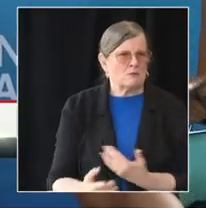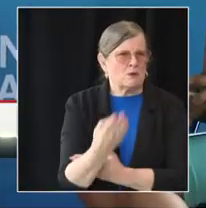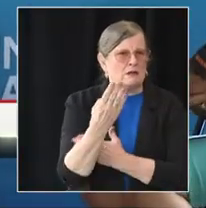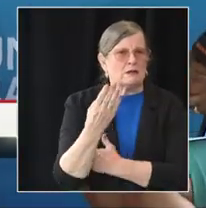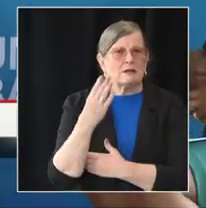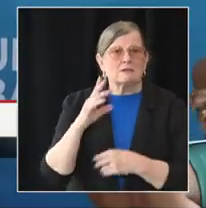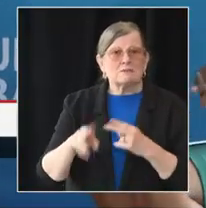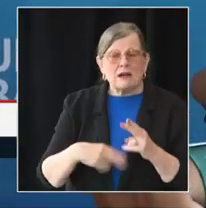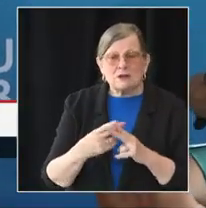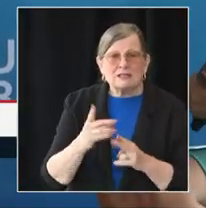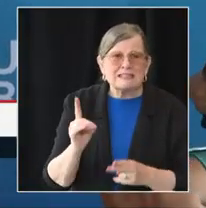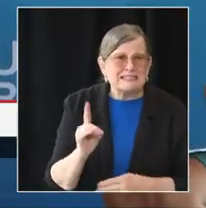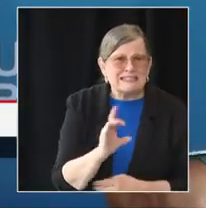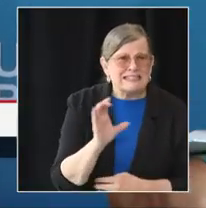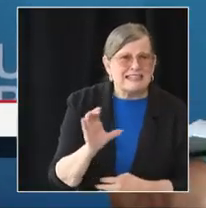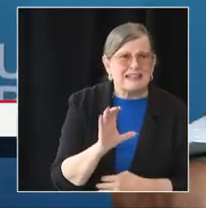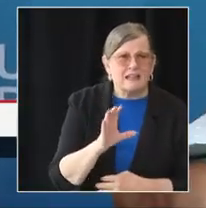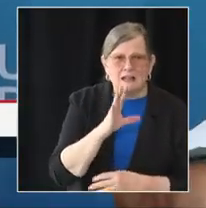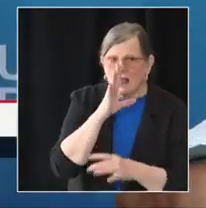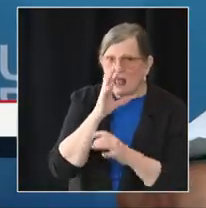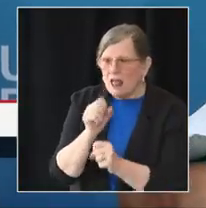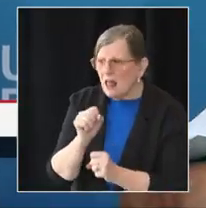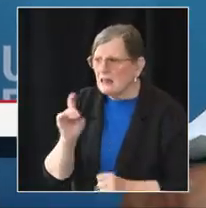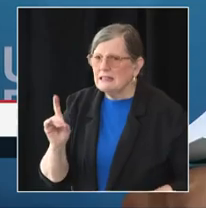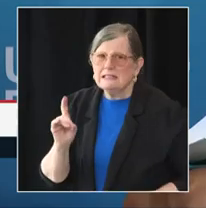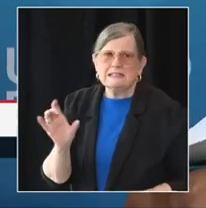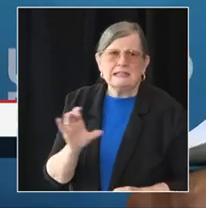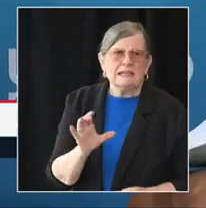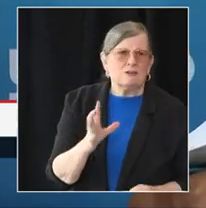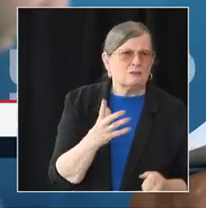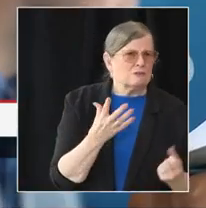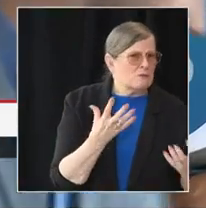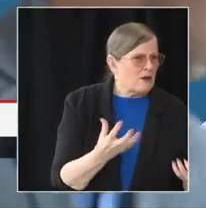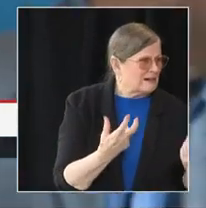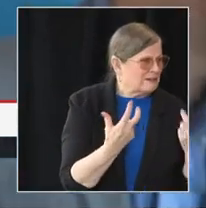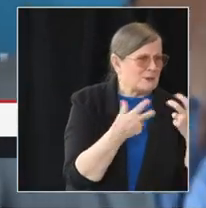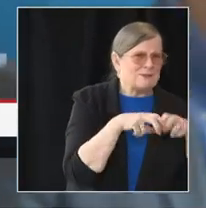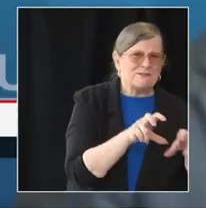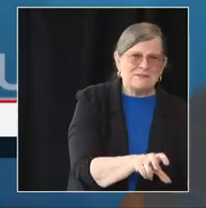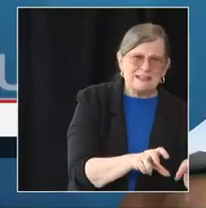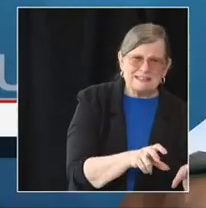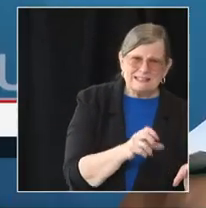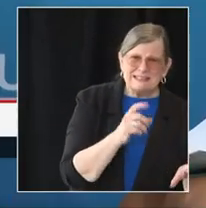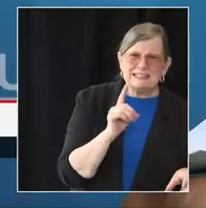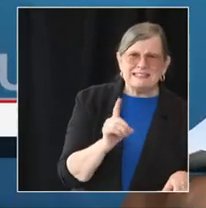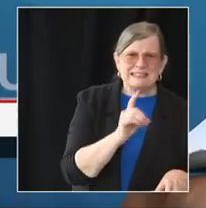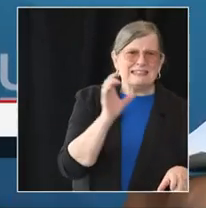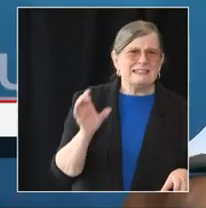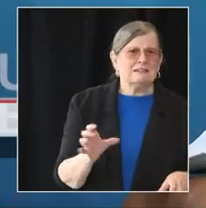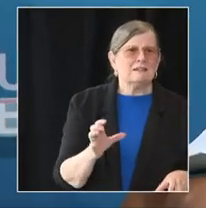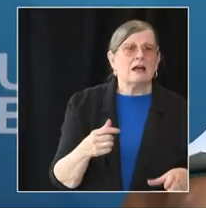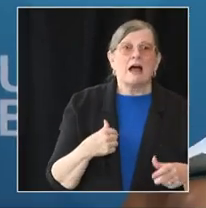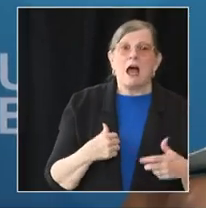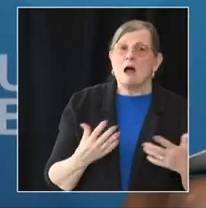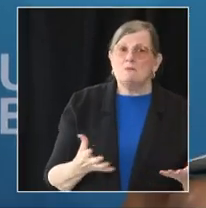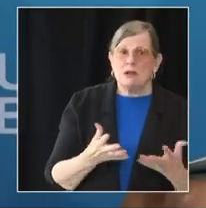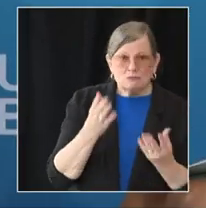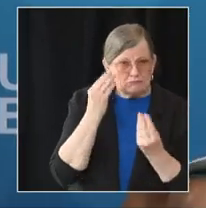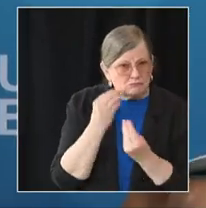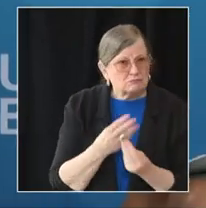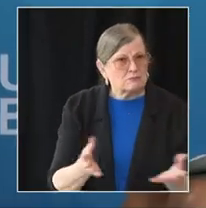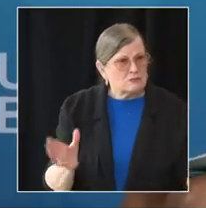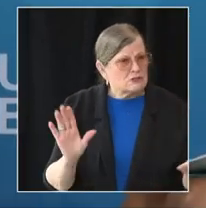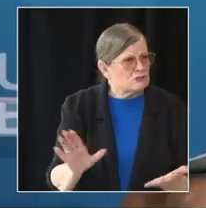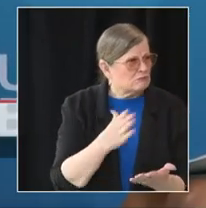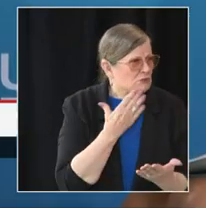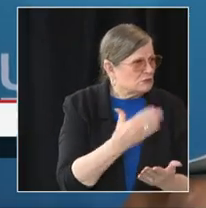in the district, why it makes sense to invest in the district. And I'm here to say attaboy and girl, and